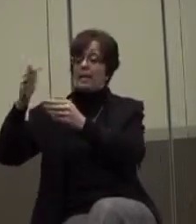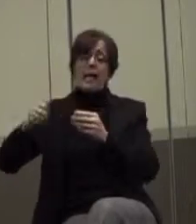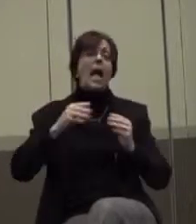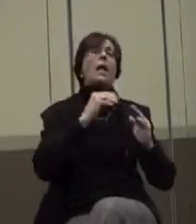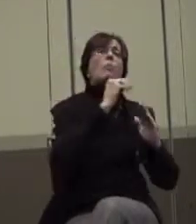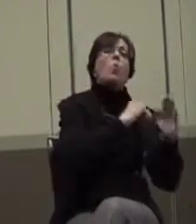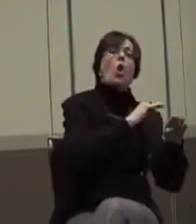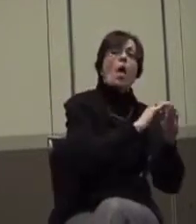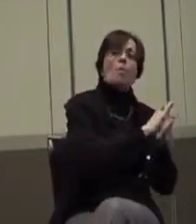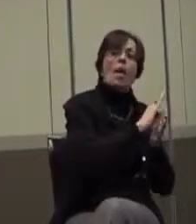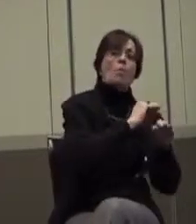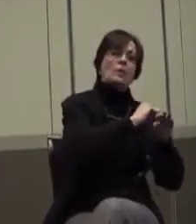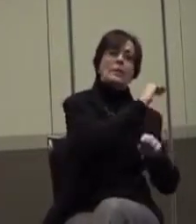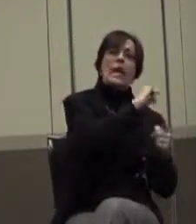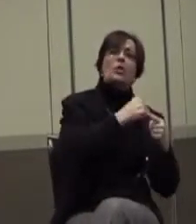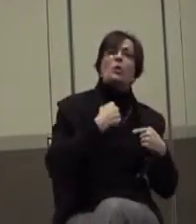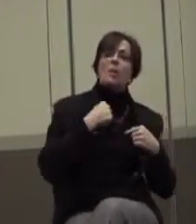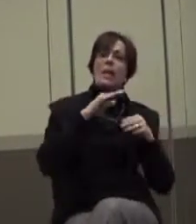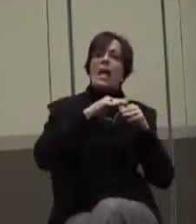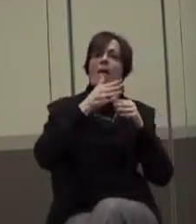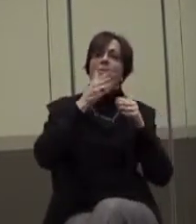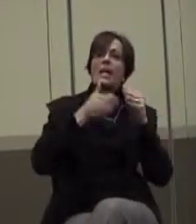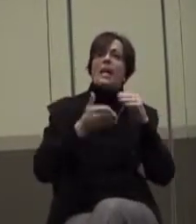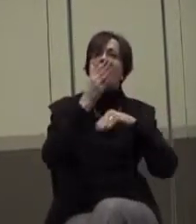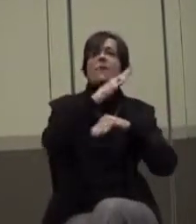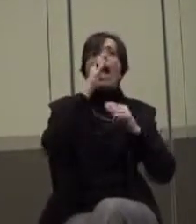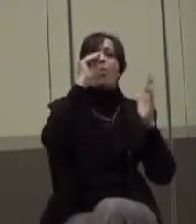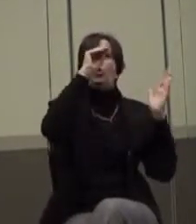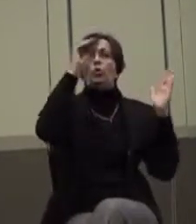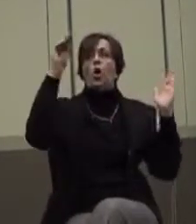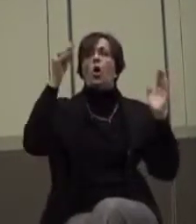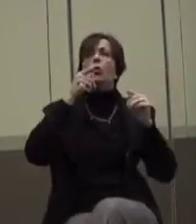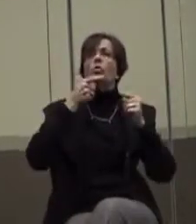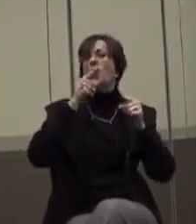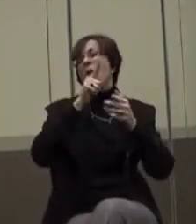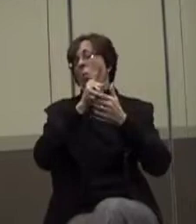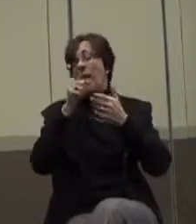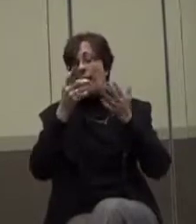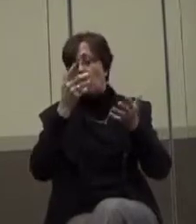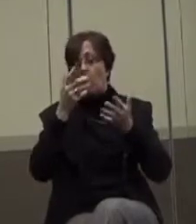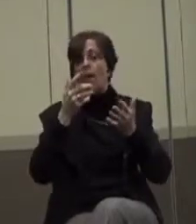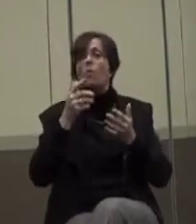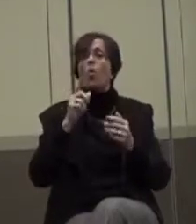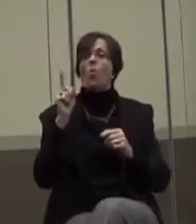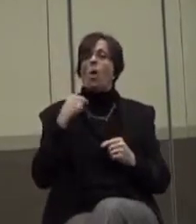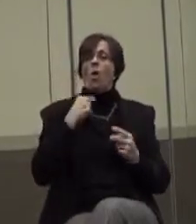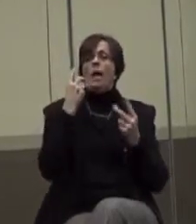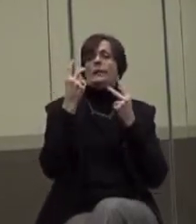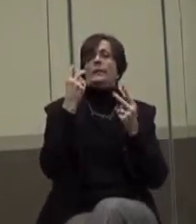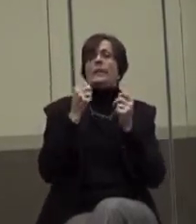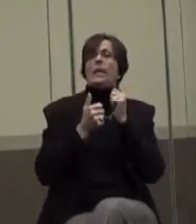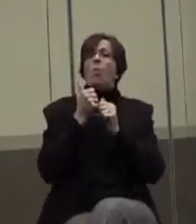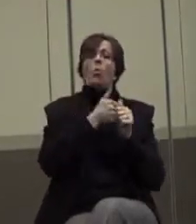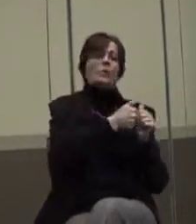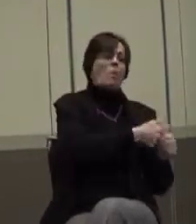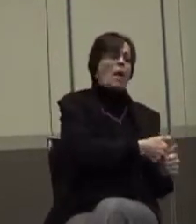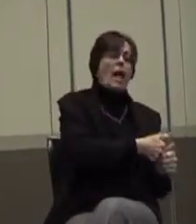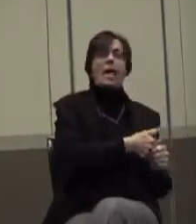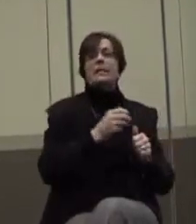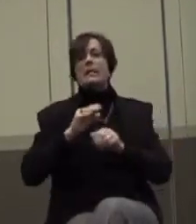send it down to me at the end of the day. I'm going to chart out over a course of a week or whatever, where do I see most compliance,